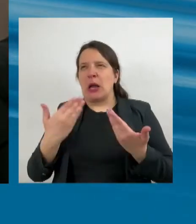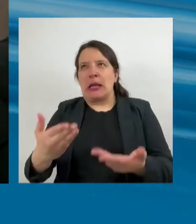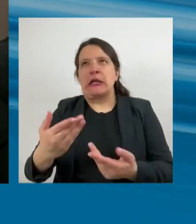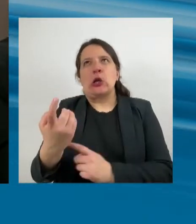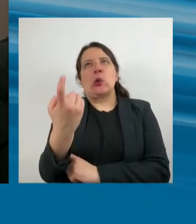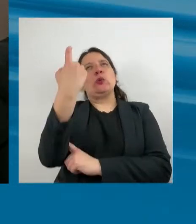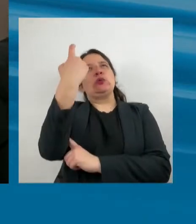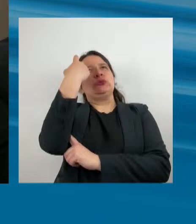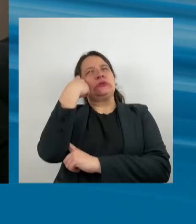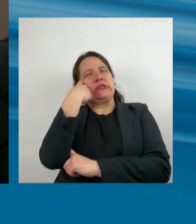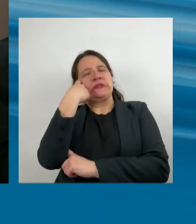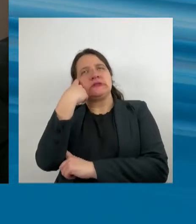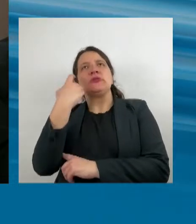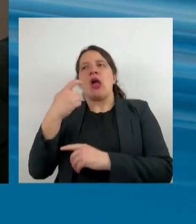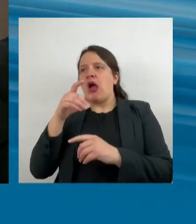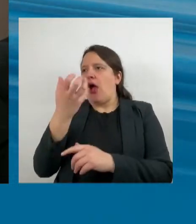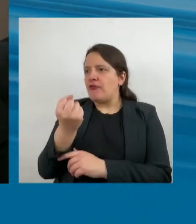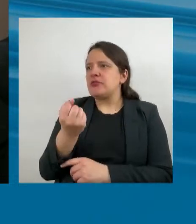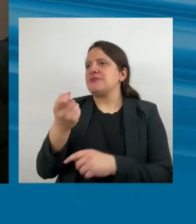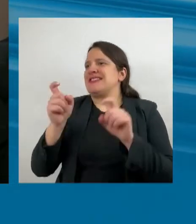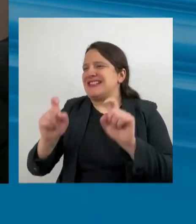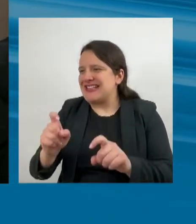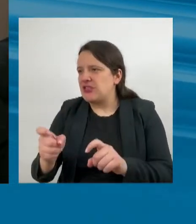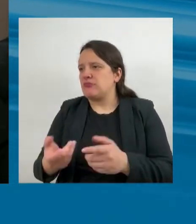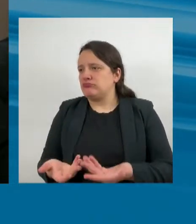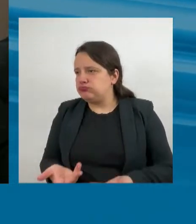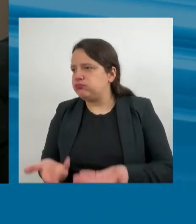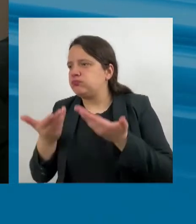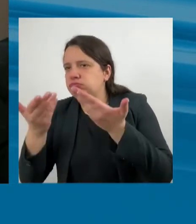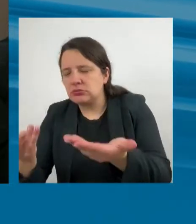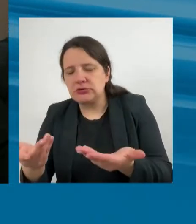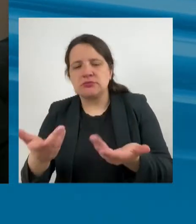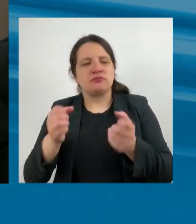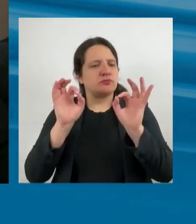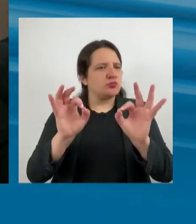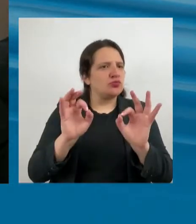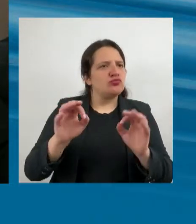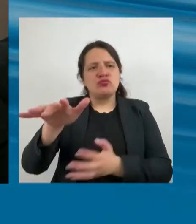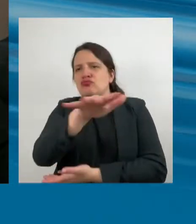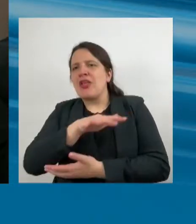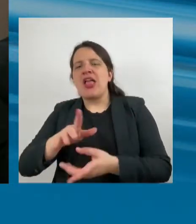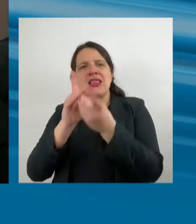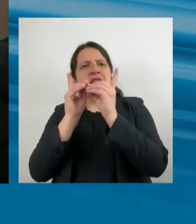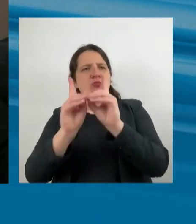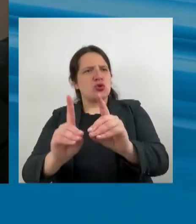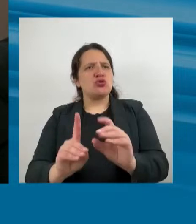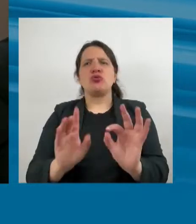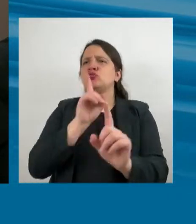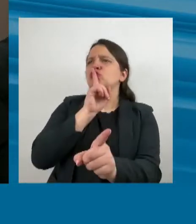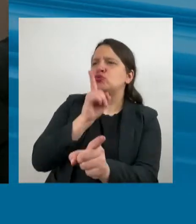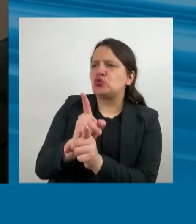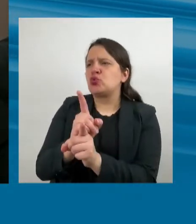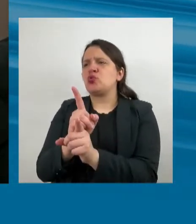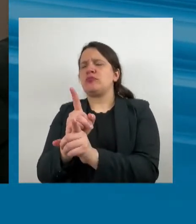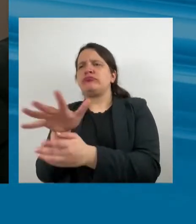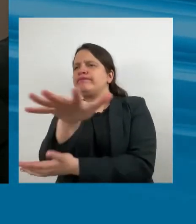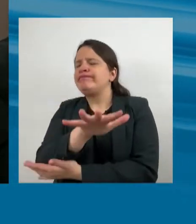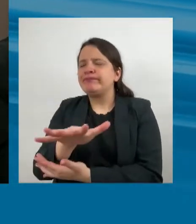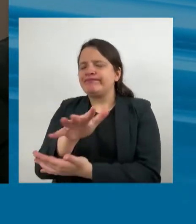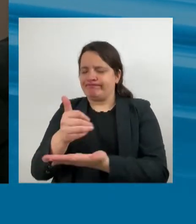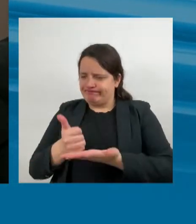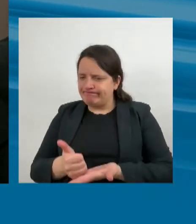ensure that true and real democracy is established. So we need to now